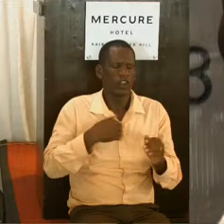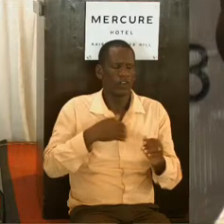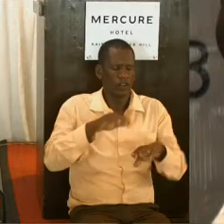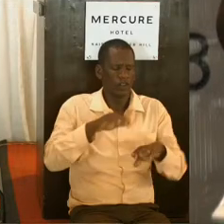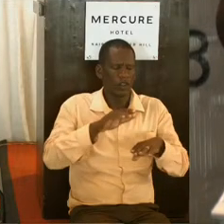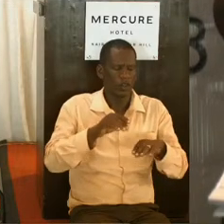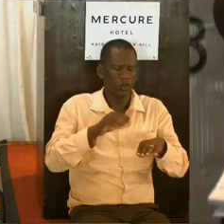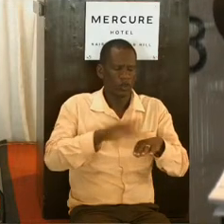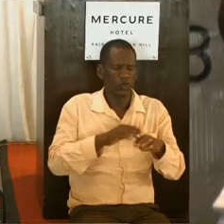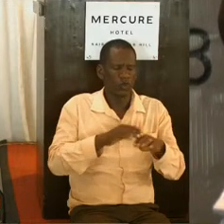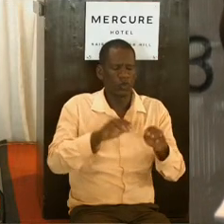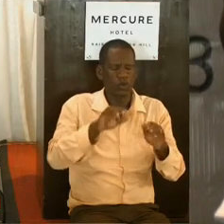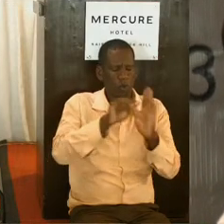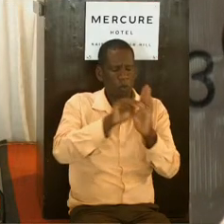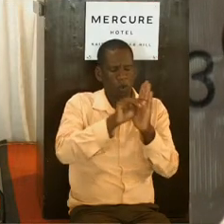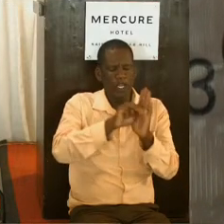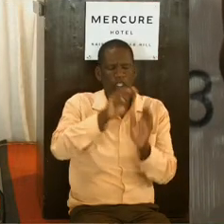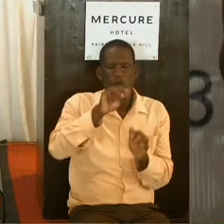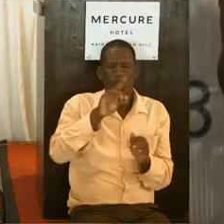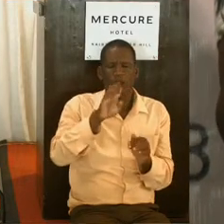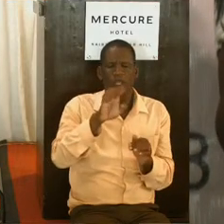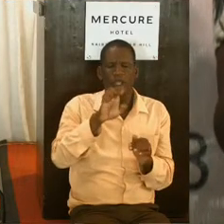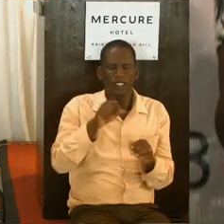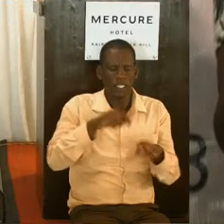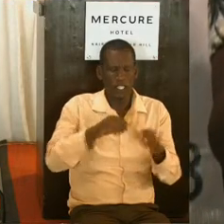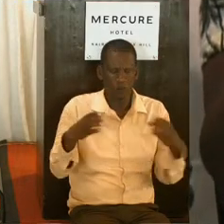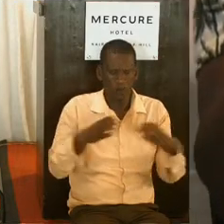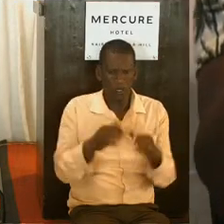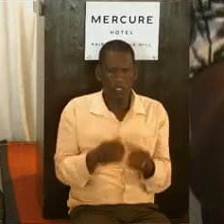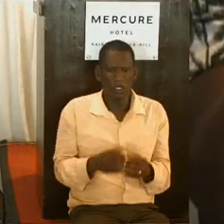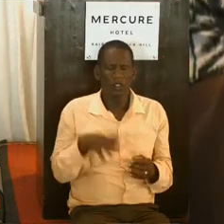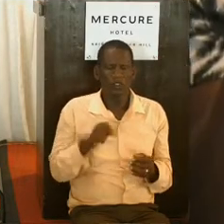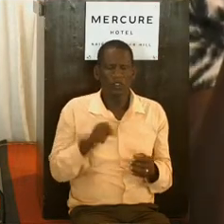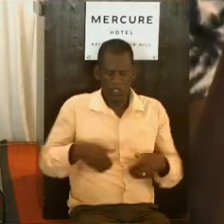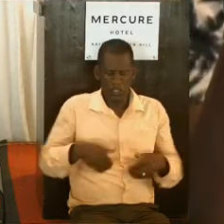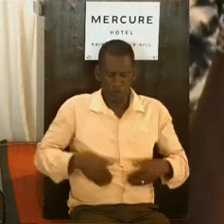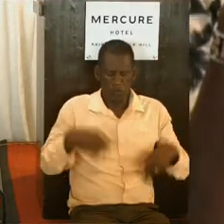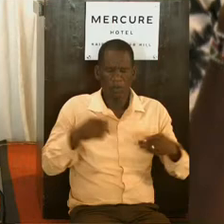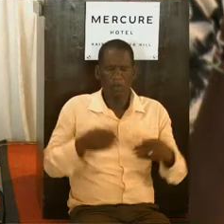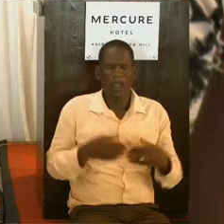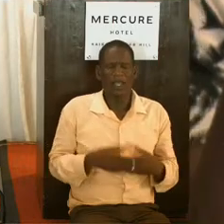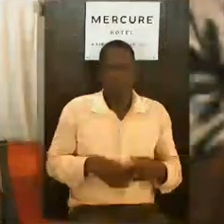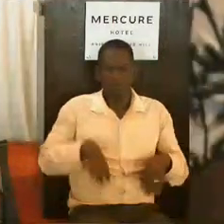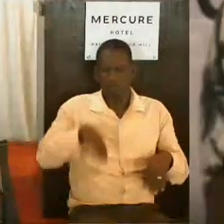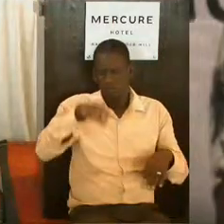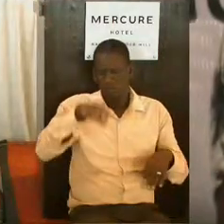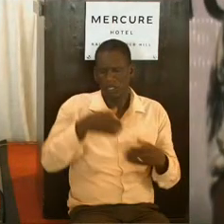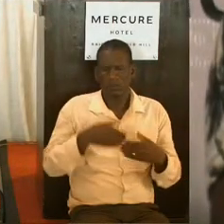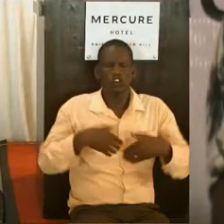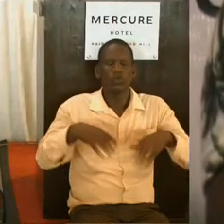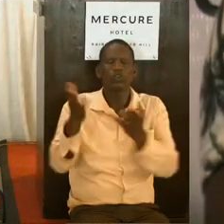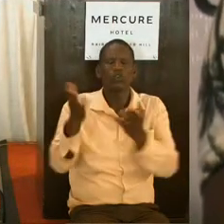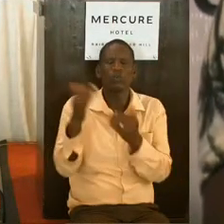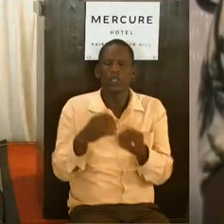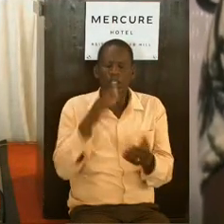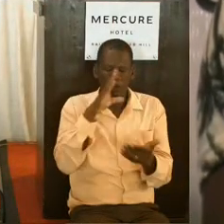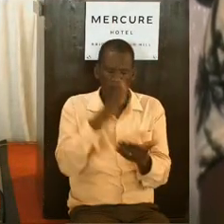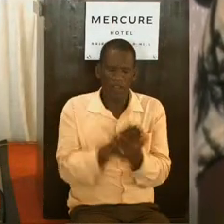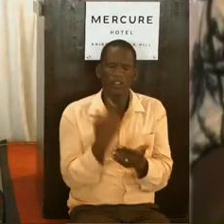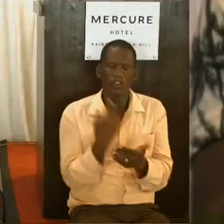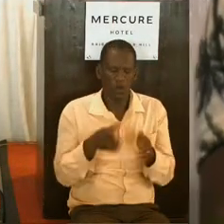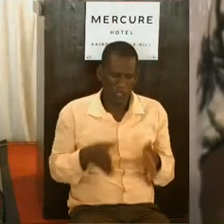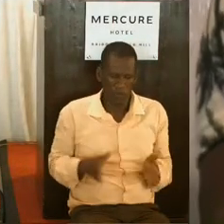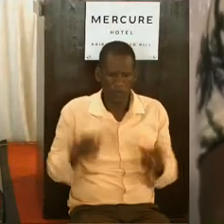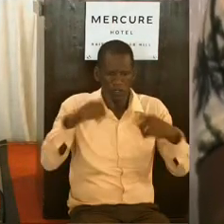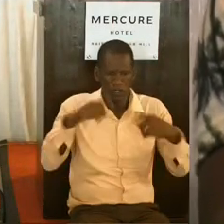communities nowadays because the young people are so disparaged in in a way that they believe the only way to succeed